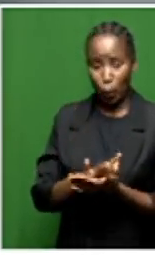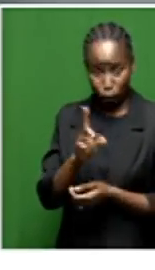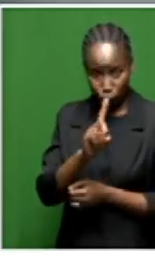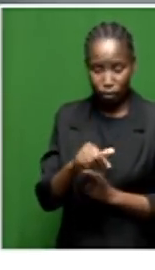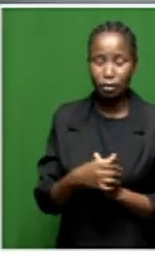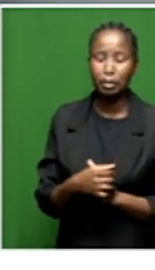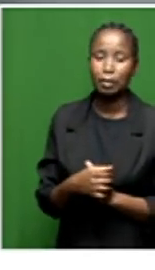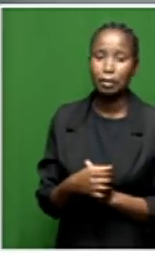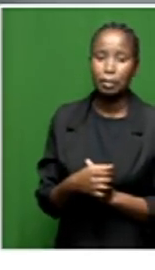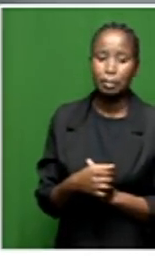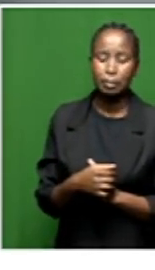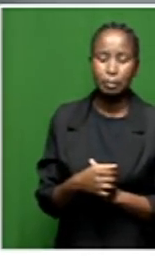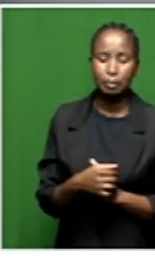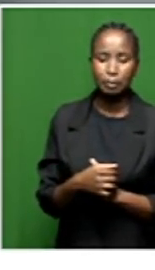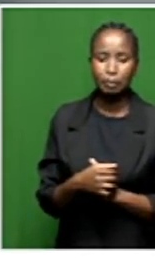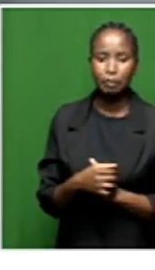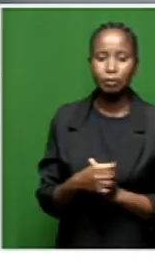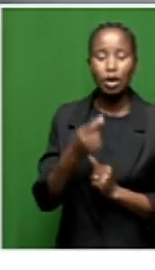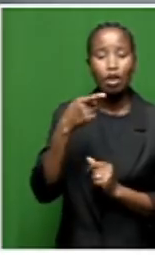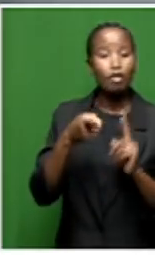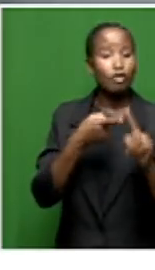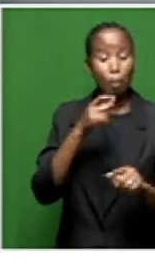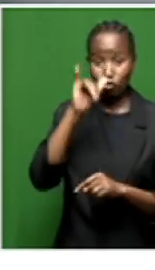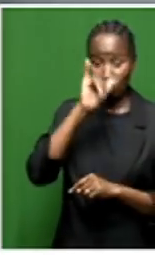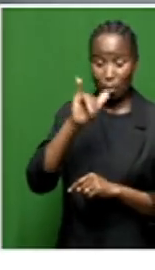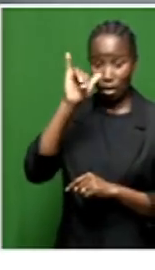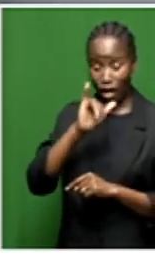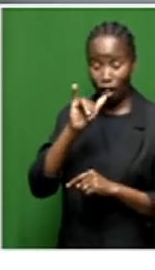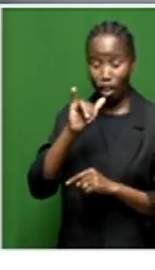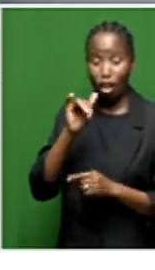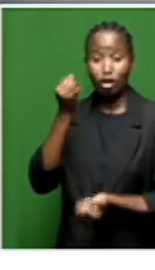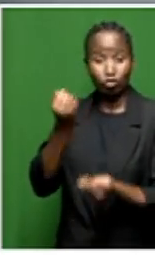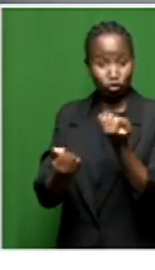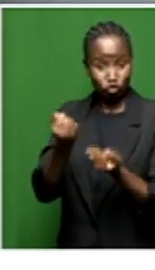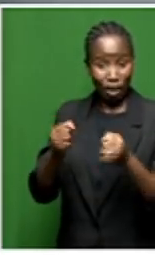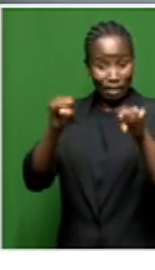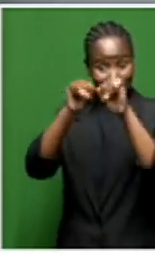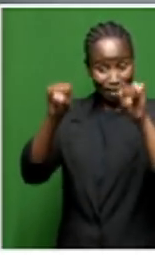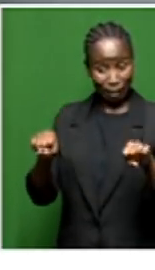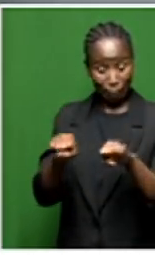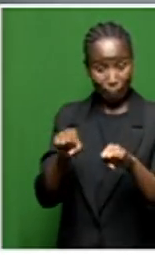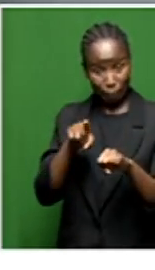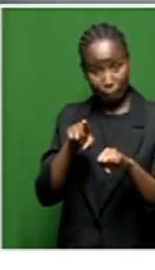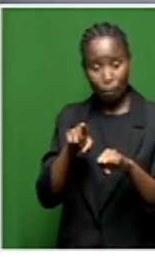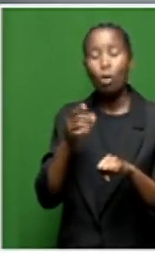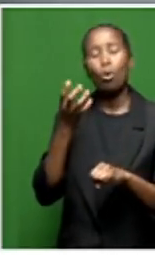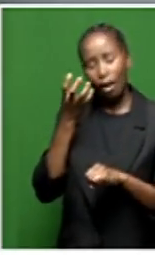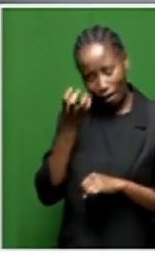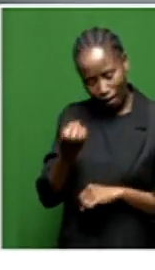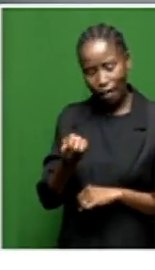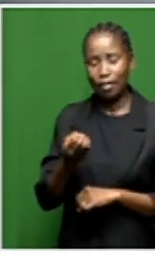is that in the criminal justice system in South Africa, there are